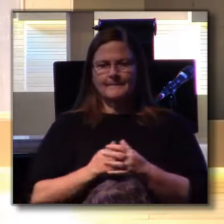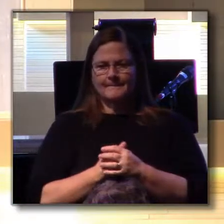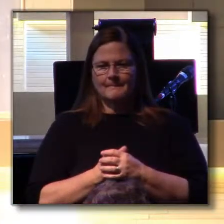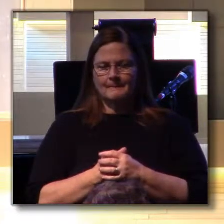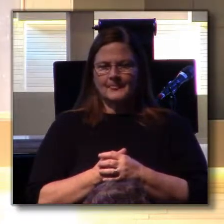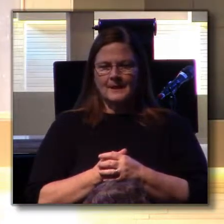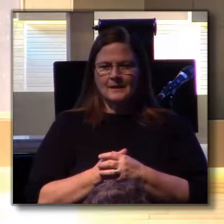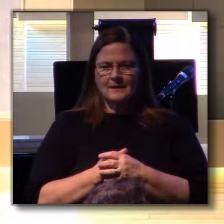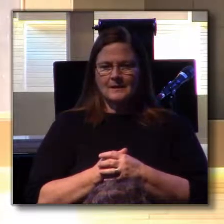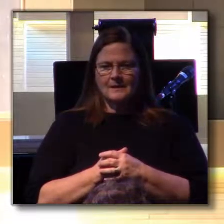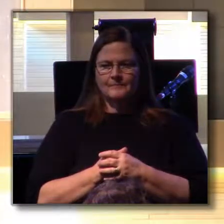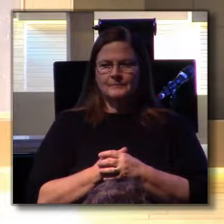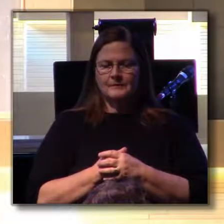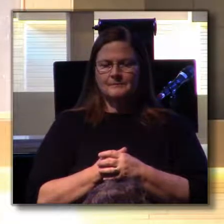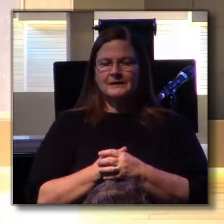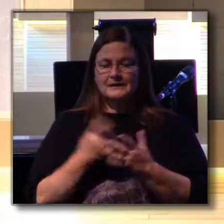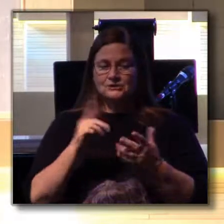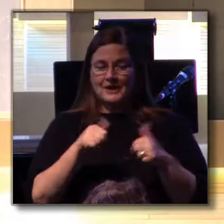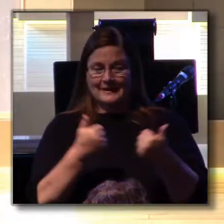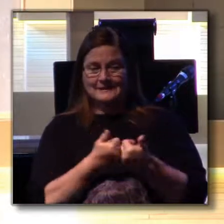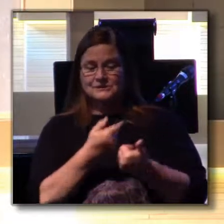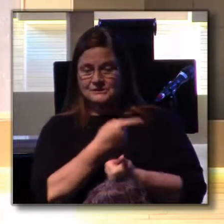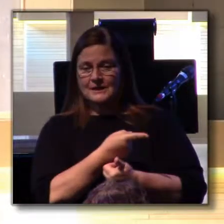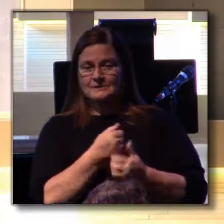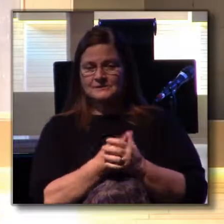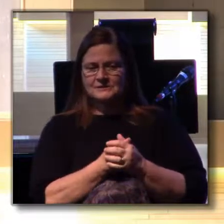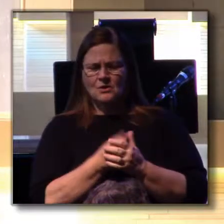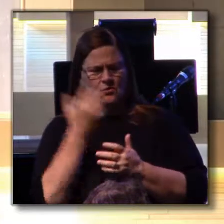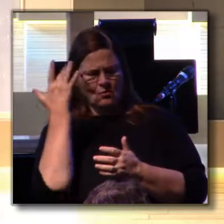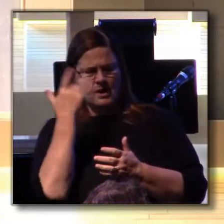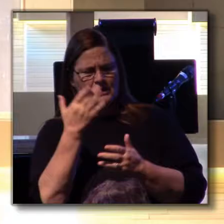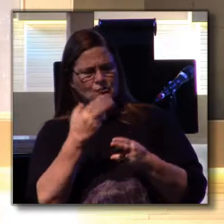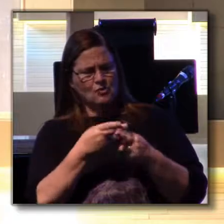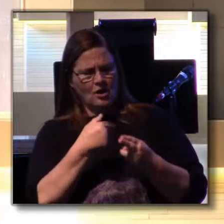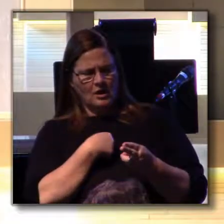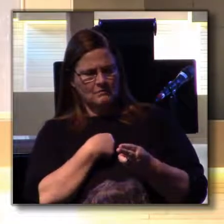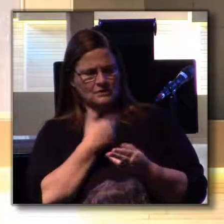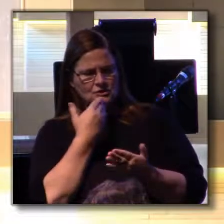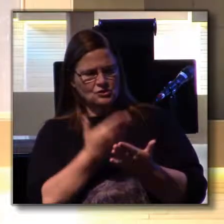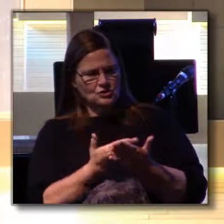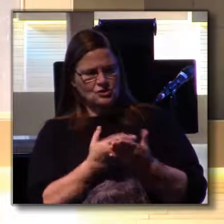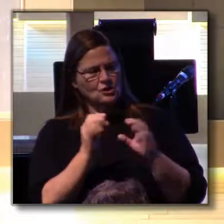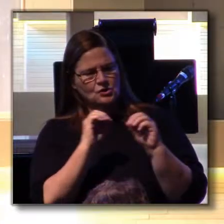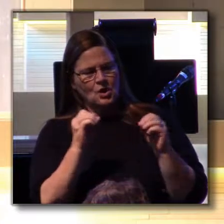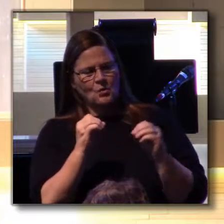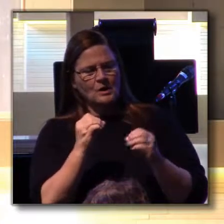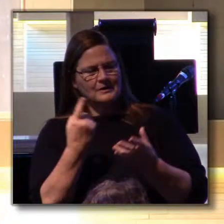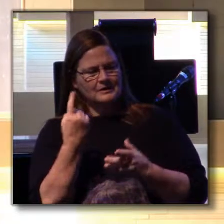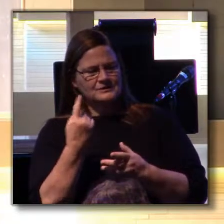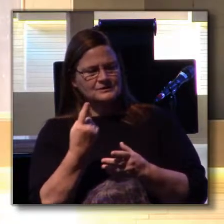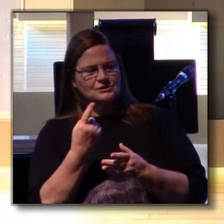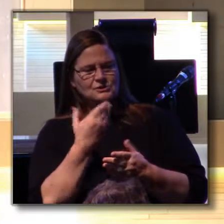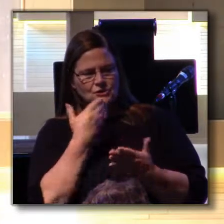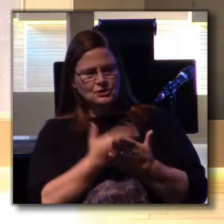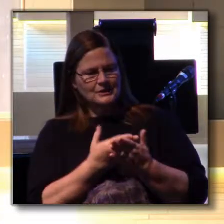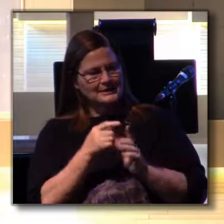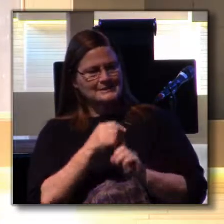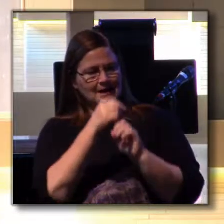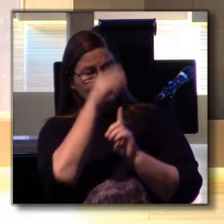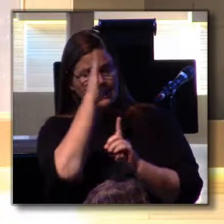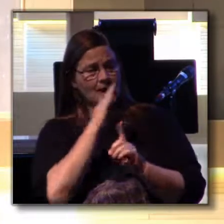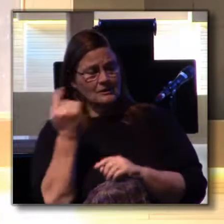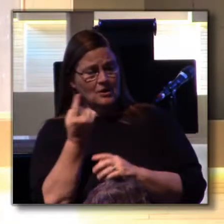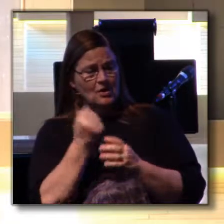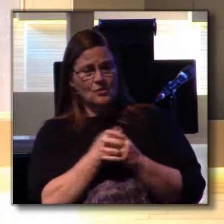Yeshua challenges him on it, and he says, "Why do you call me good? No one is good except God alone." And so he's basically saying to the guy, he's